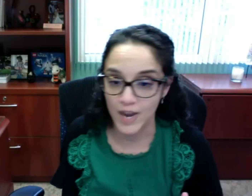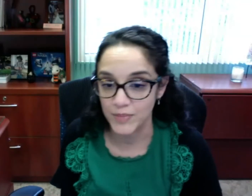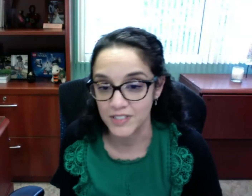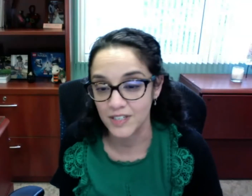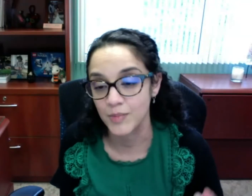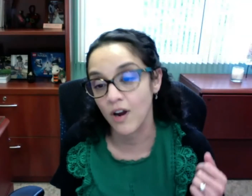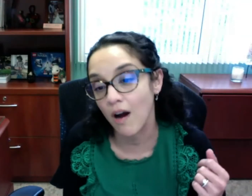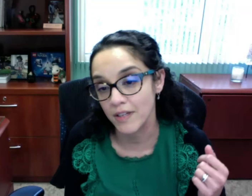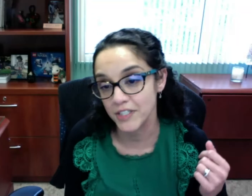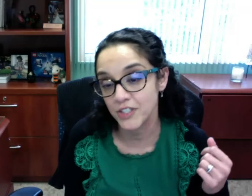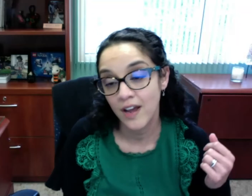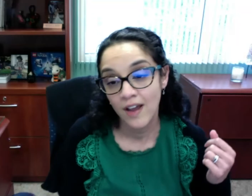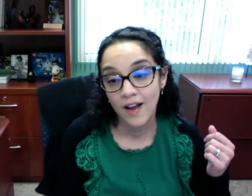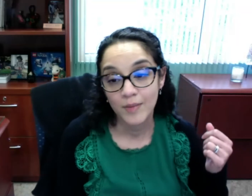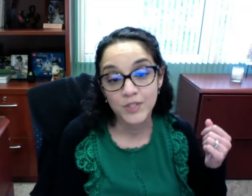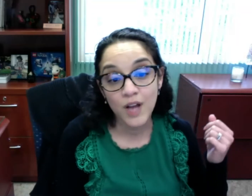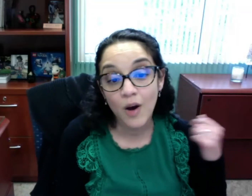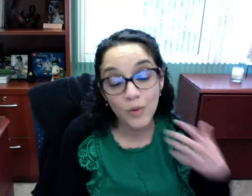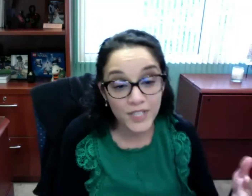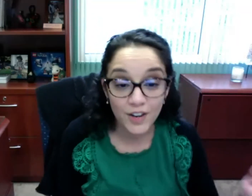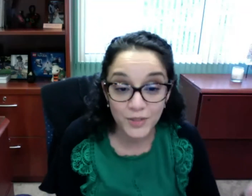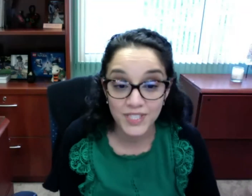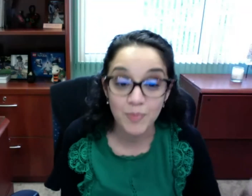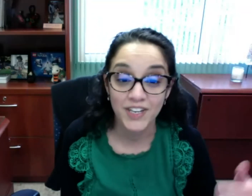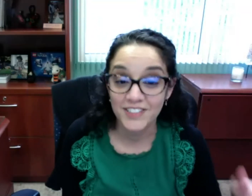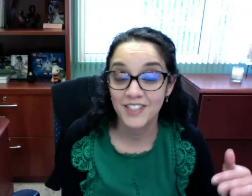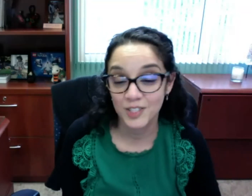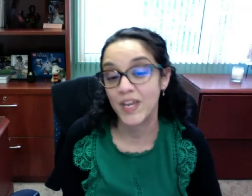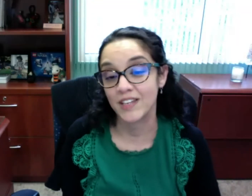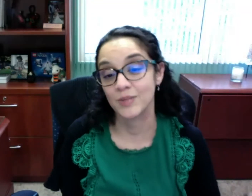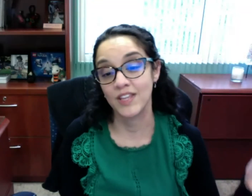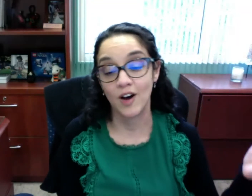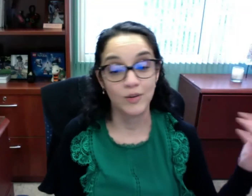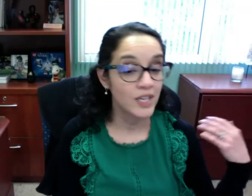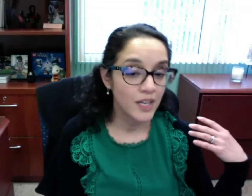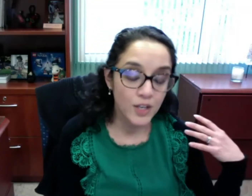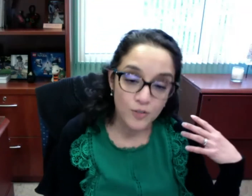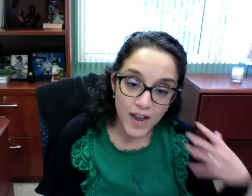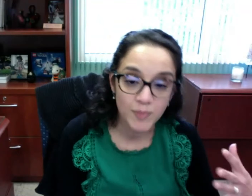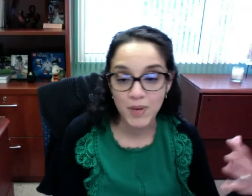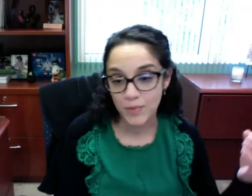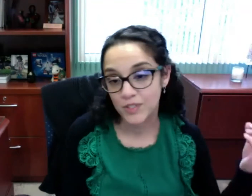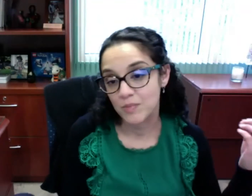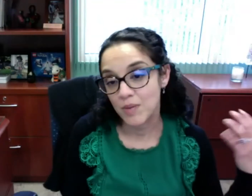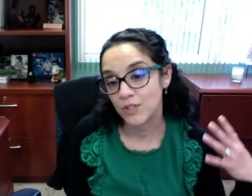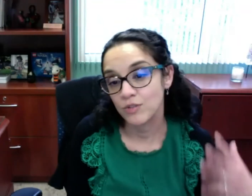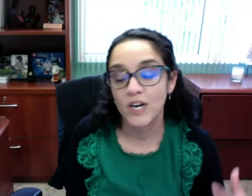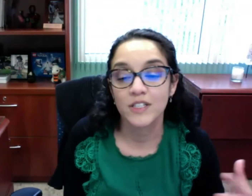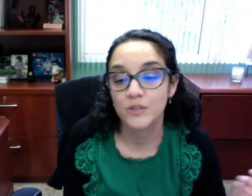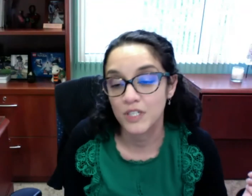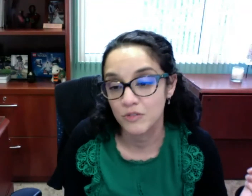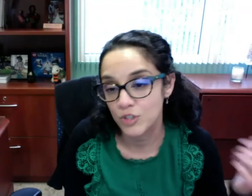our families to come to college. So not only are you stepping into this space without, family members and people